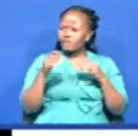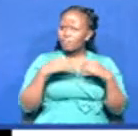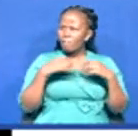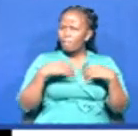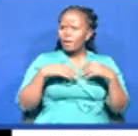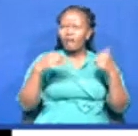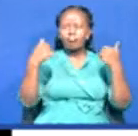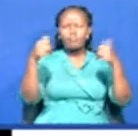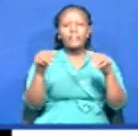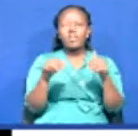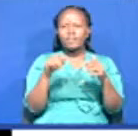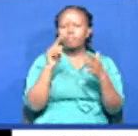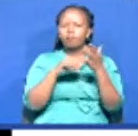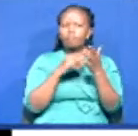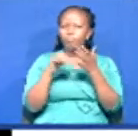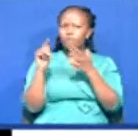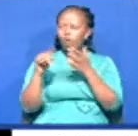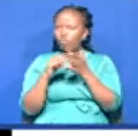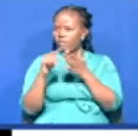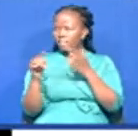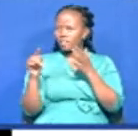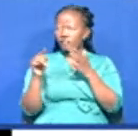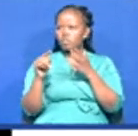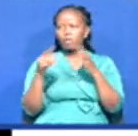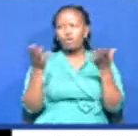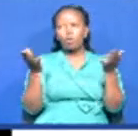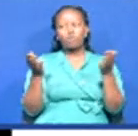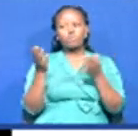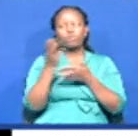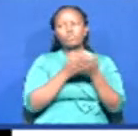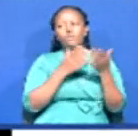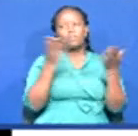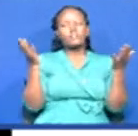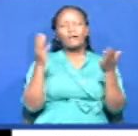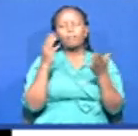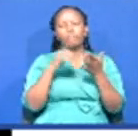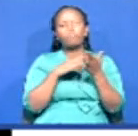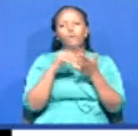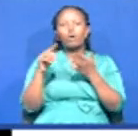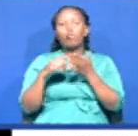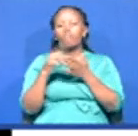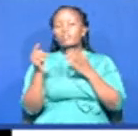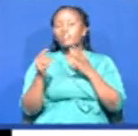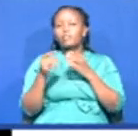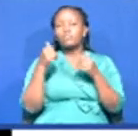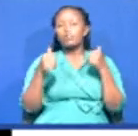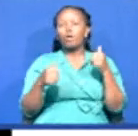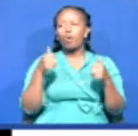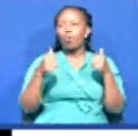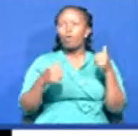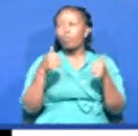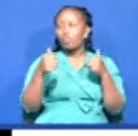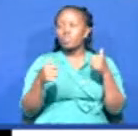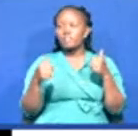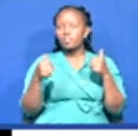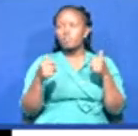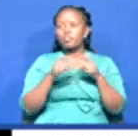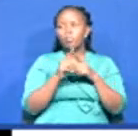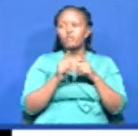sanctions? And what are some of these offenses and sanctions? I think, Akoten,